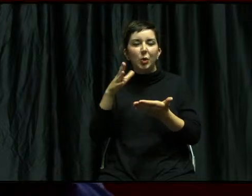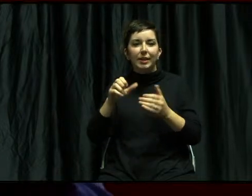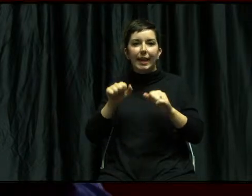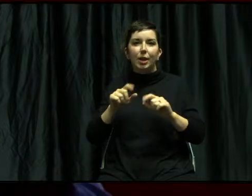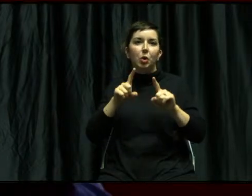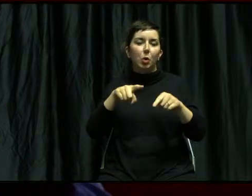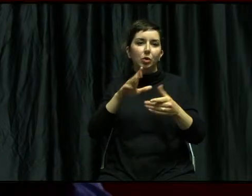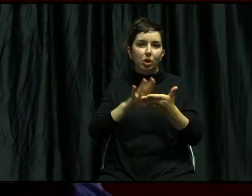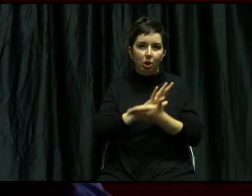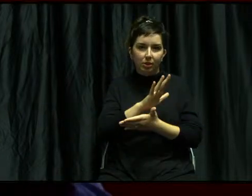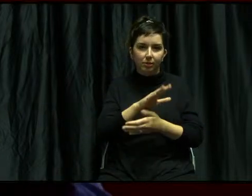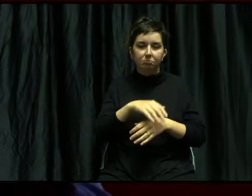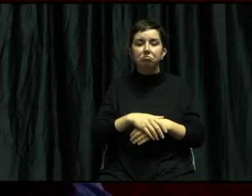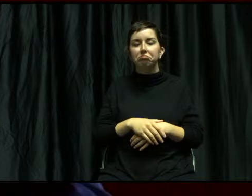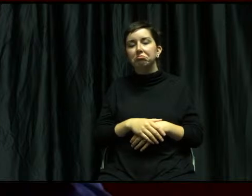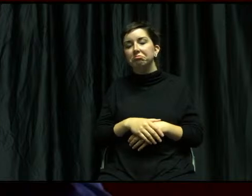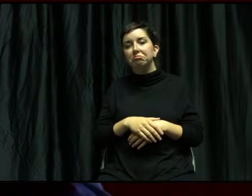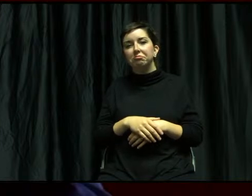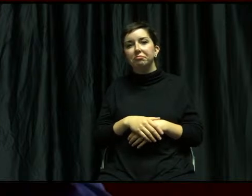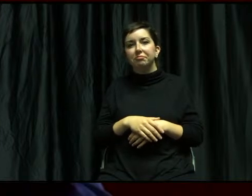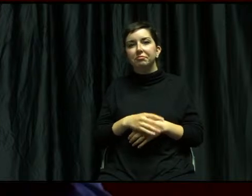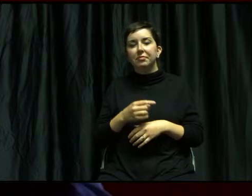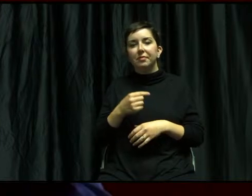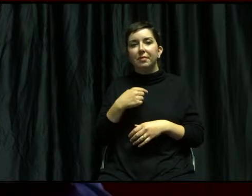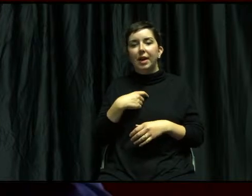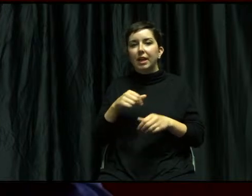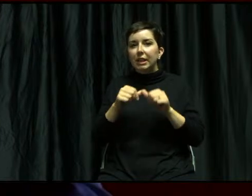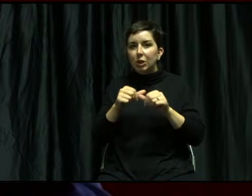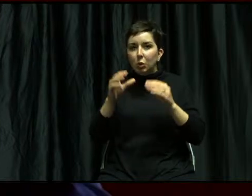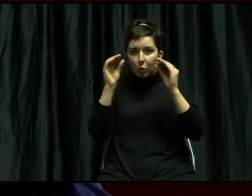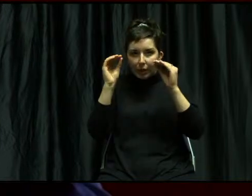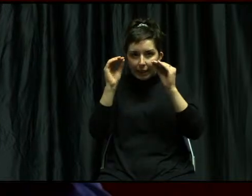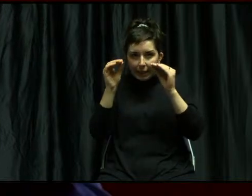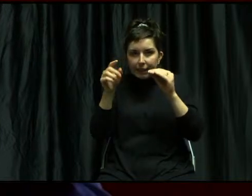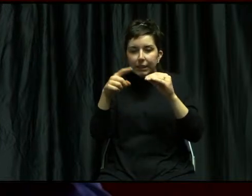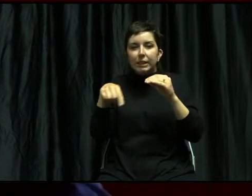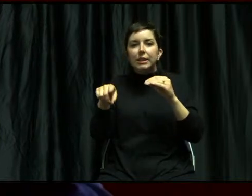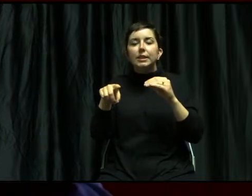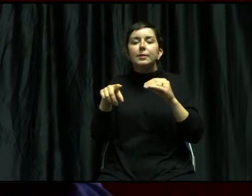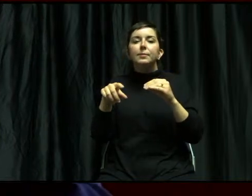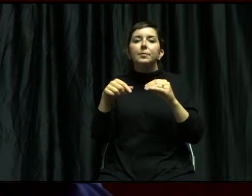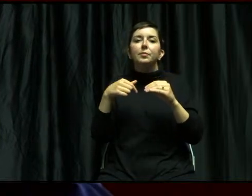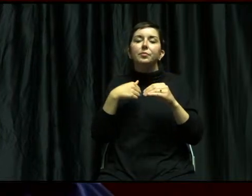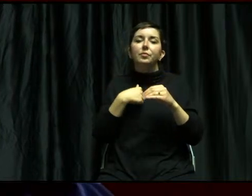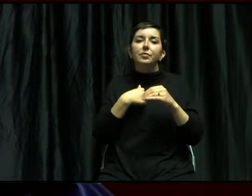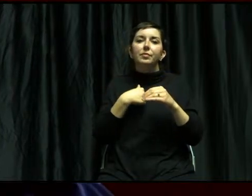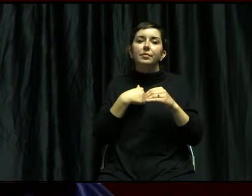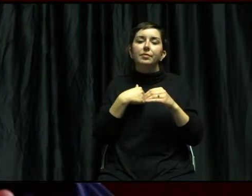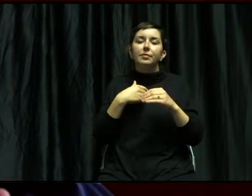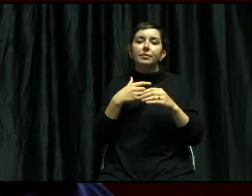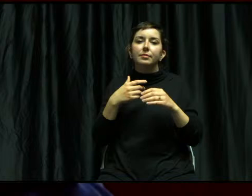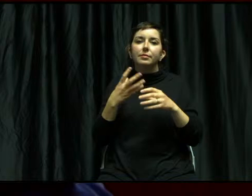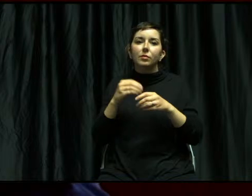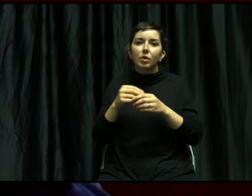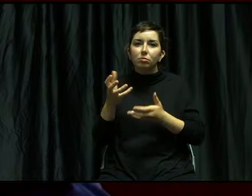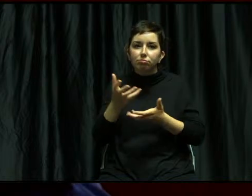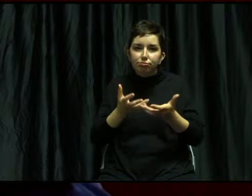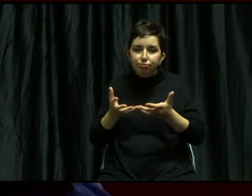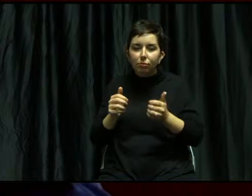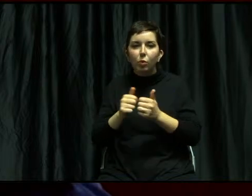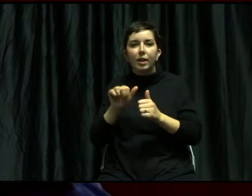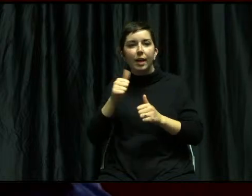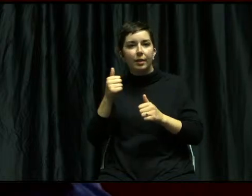teach as provost and subsequently, and those interactions with other faculty members influenced my